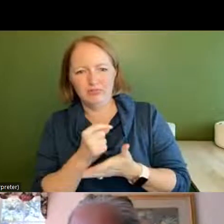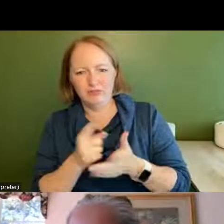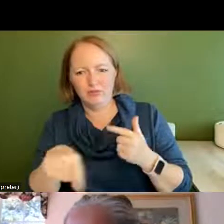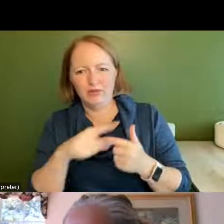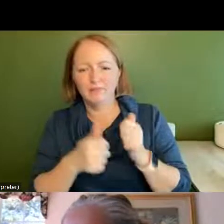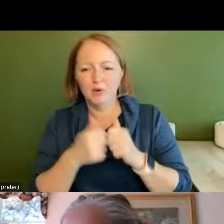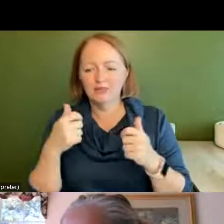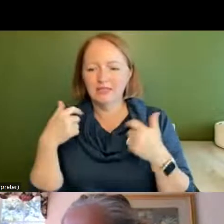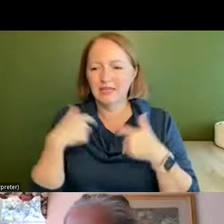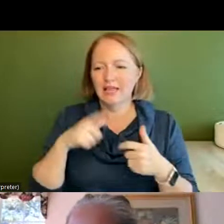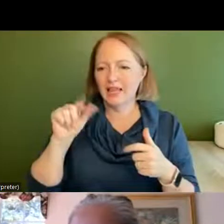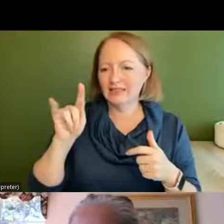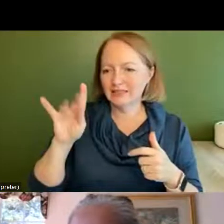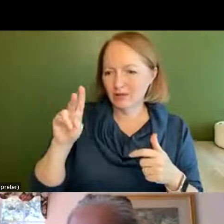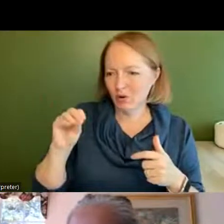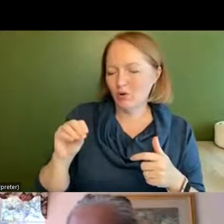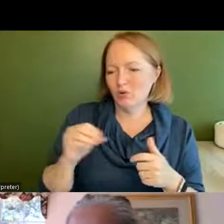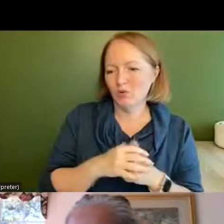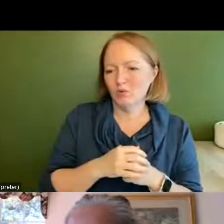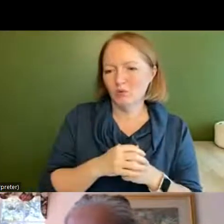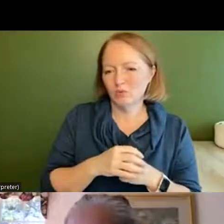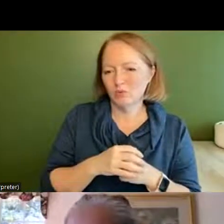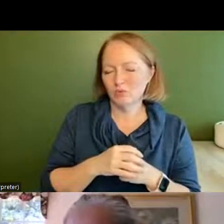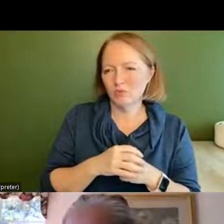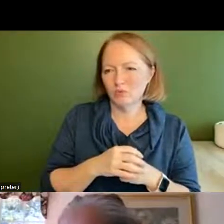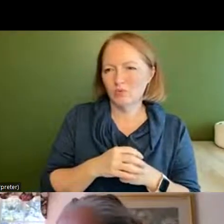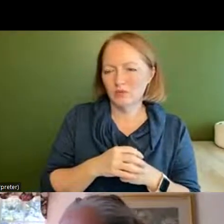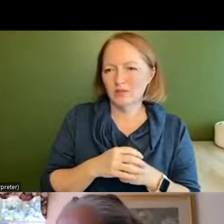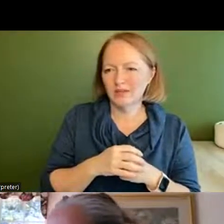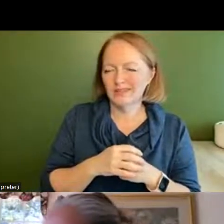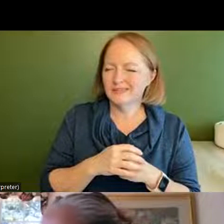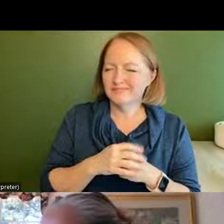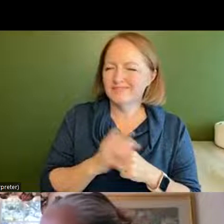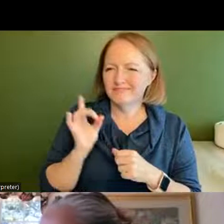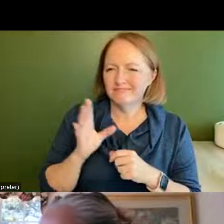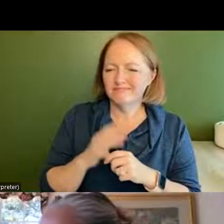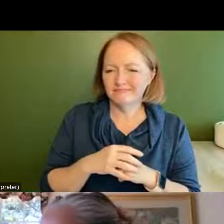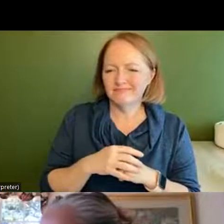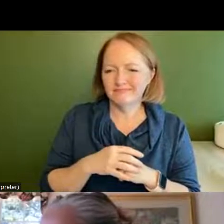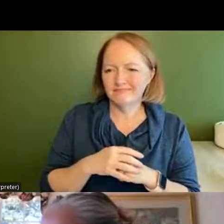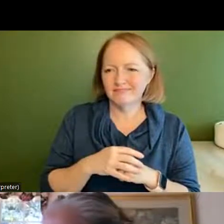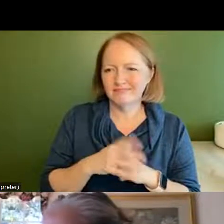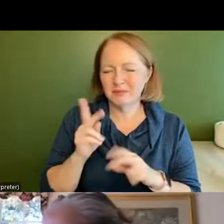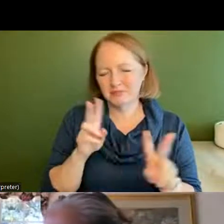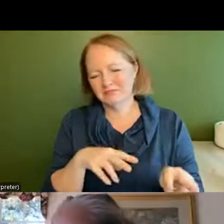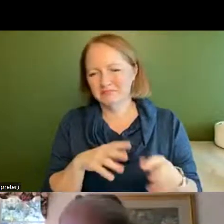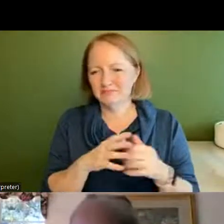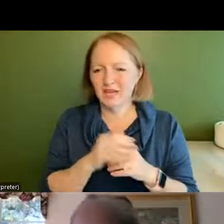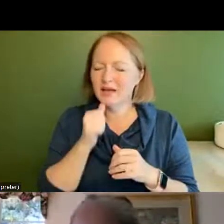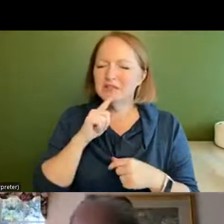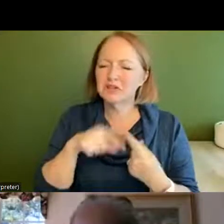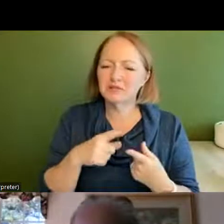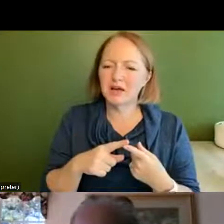Latino, within facilities. And it's not to where they're necessary. I'm not talking about